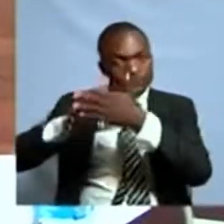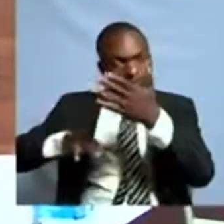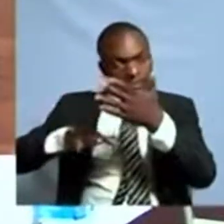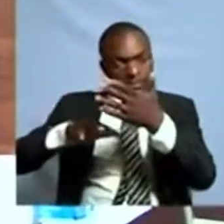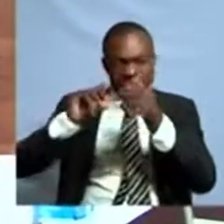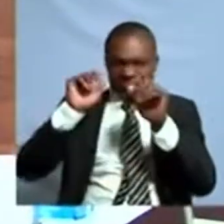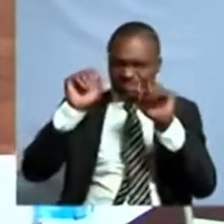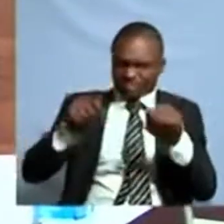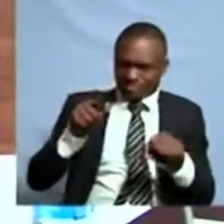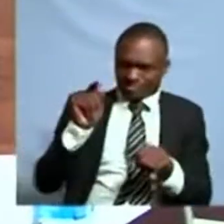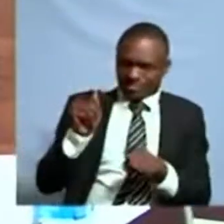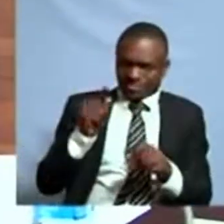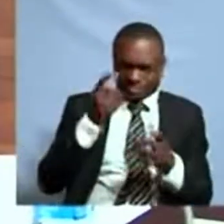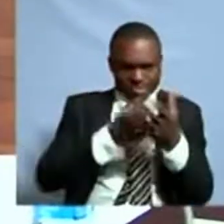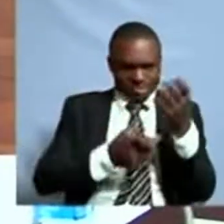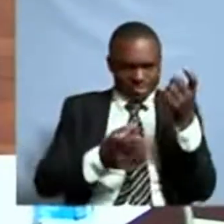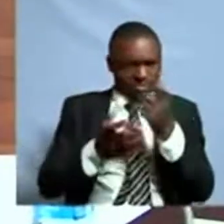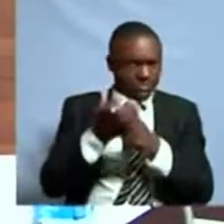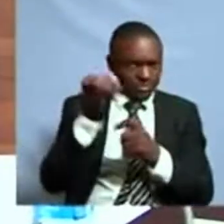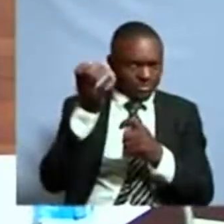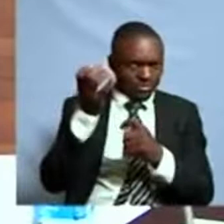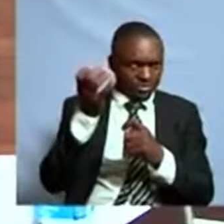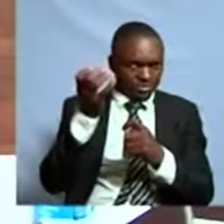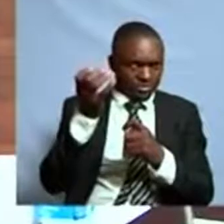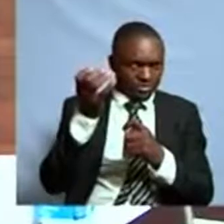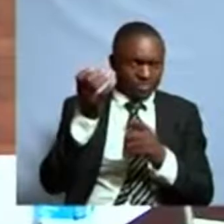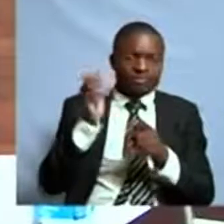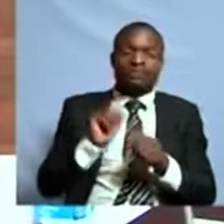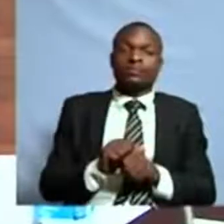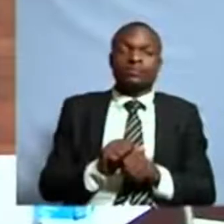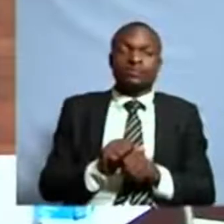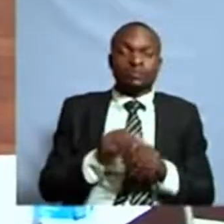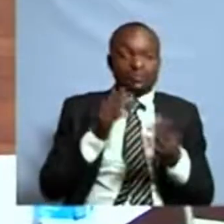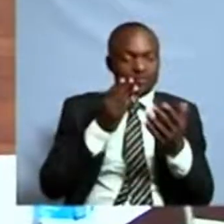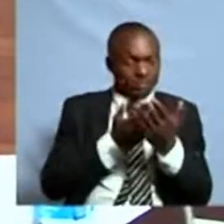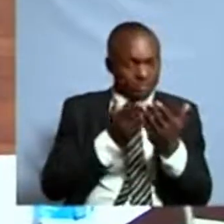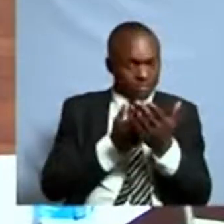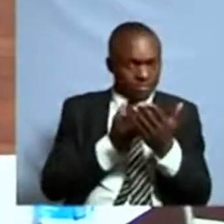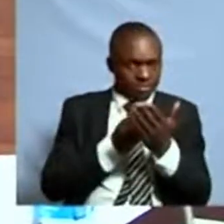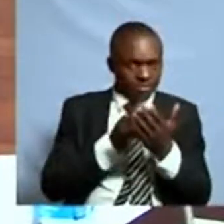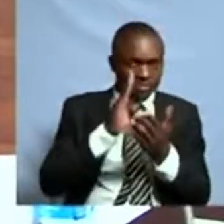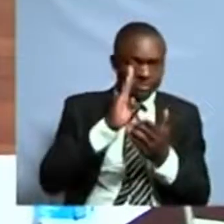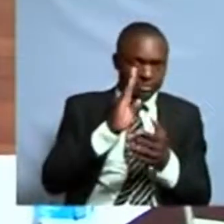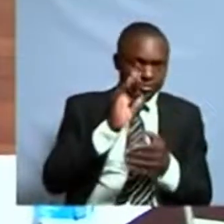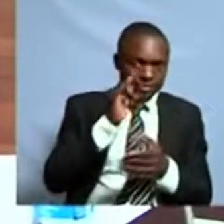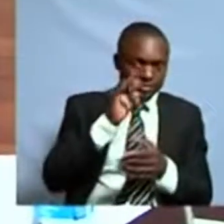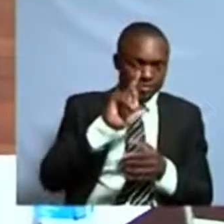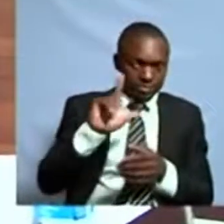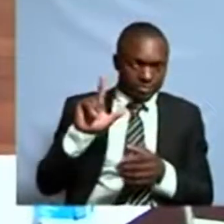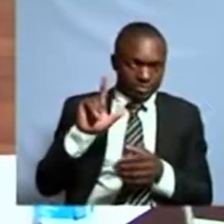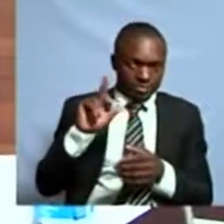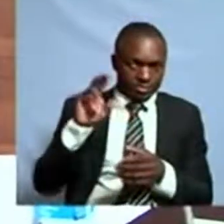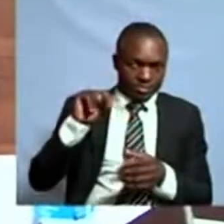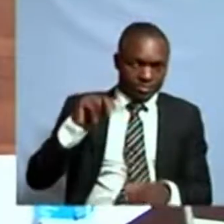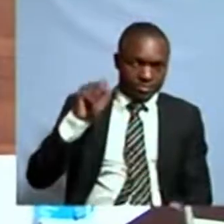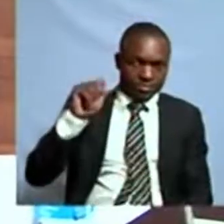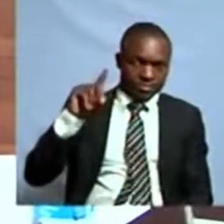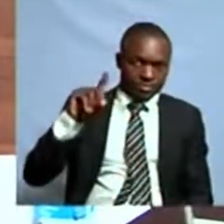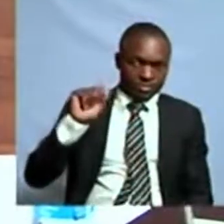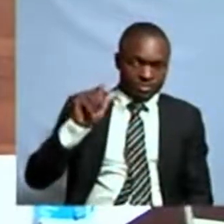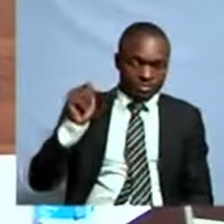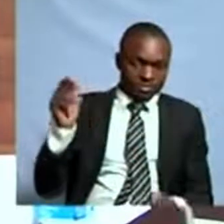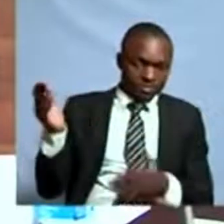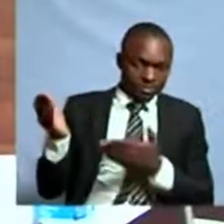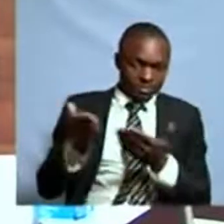Have you been consulted in terms of this particular bill that NAPSA has brought before the August